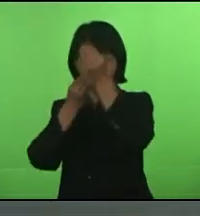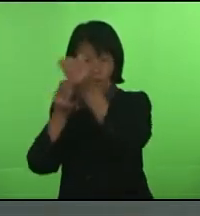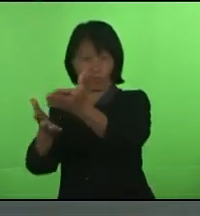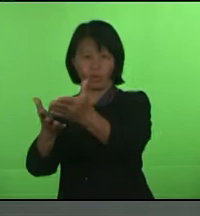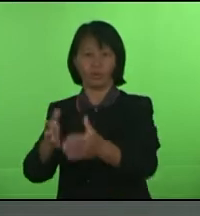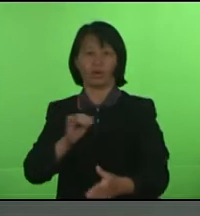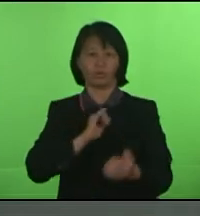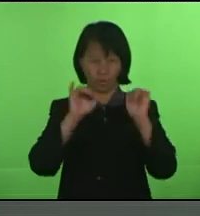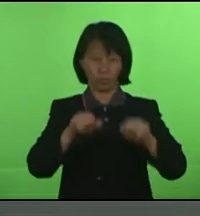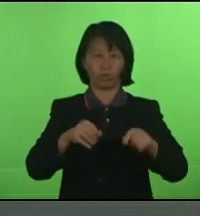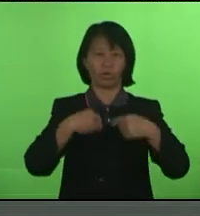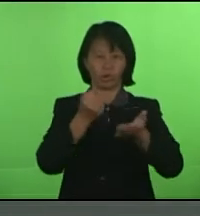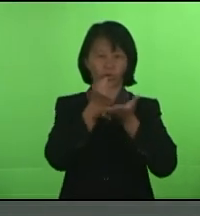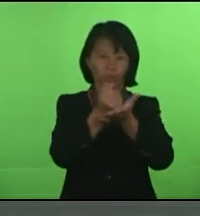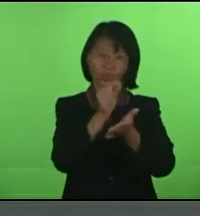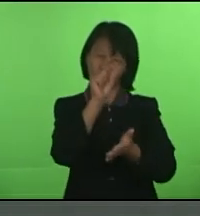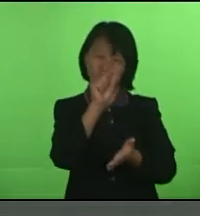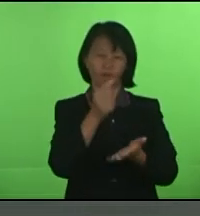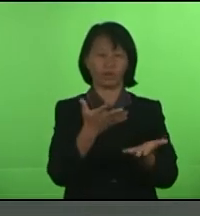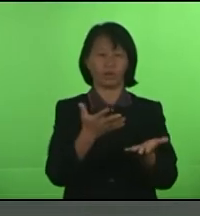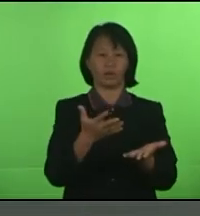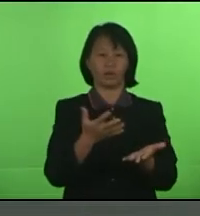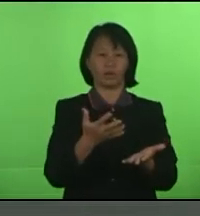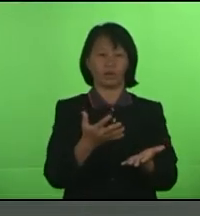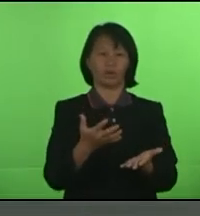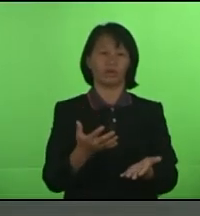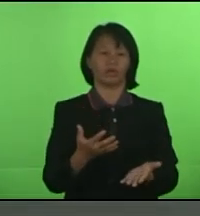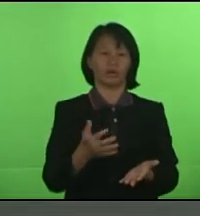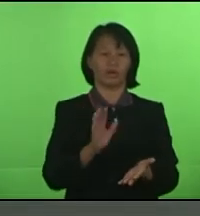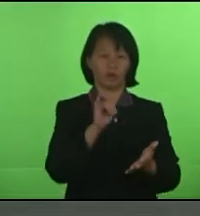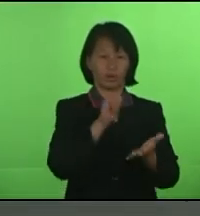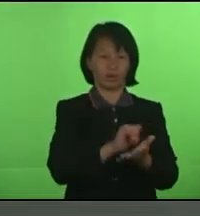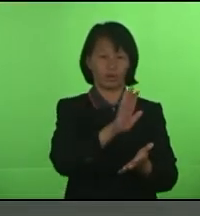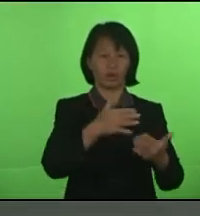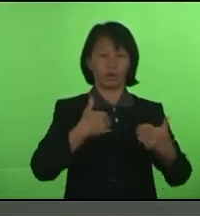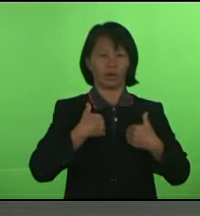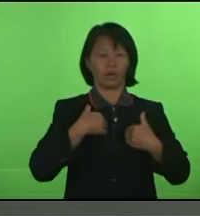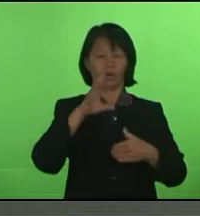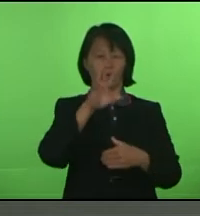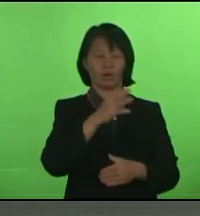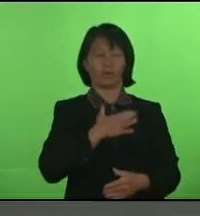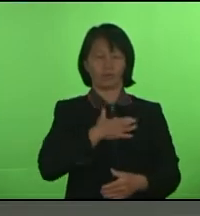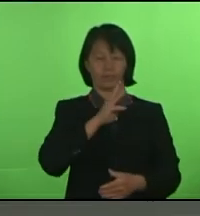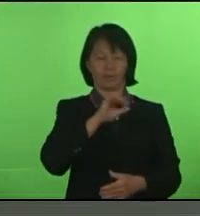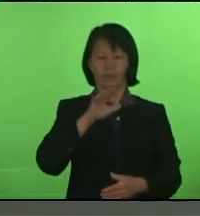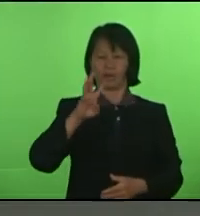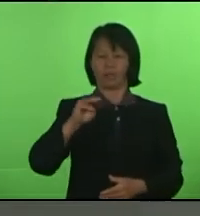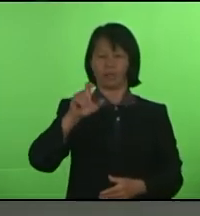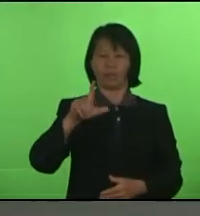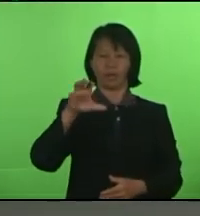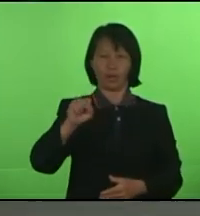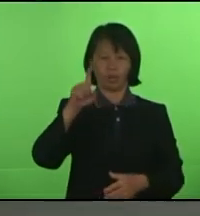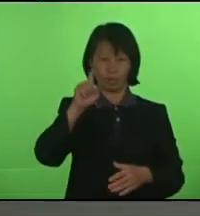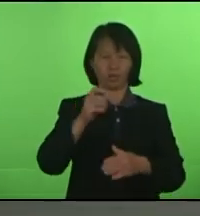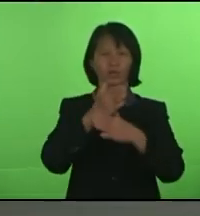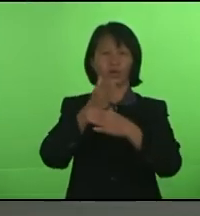Okay, I can give you some clues here. What are some of the 3 tools that you have in the LMS that you can